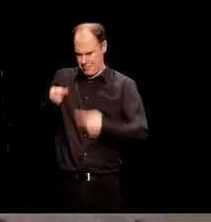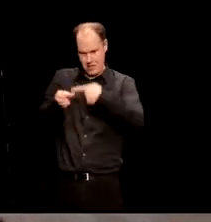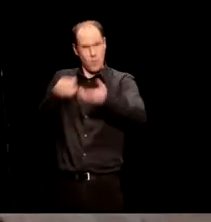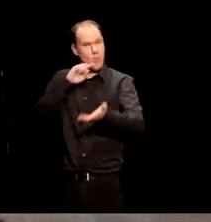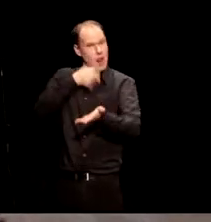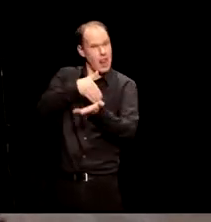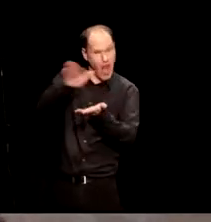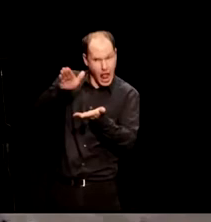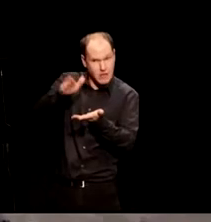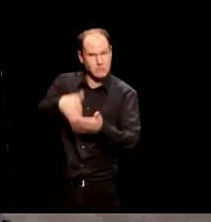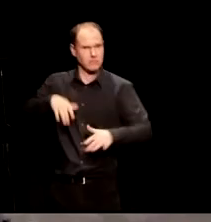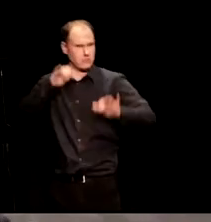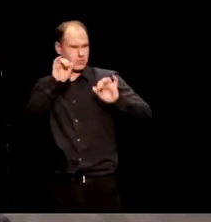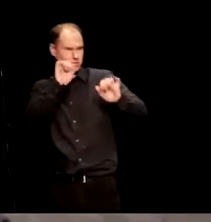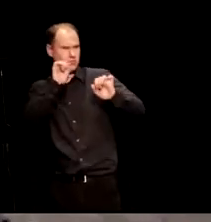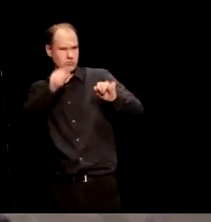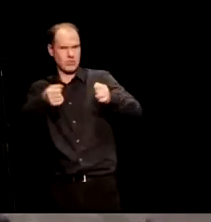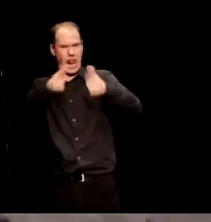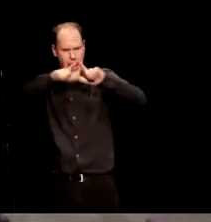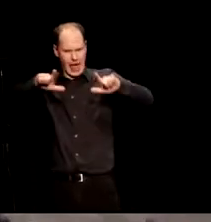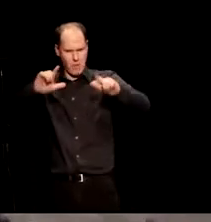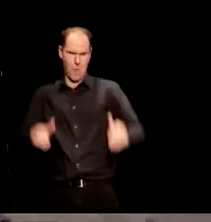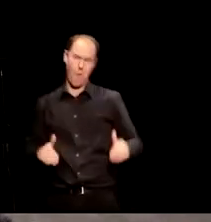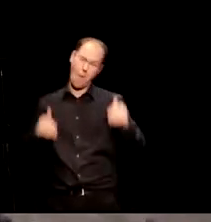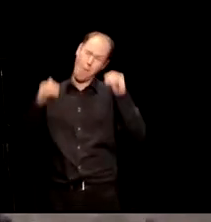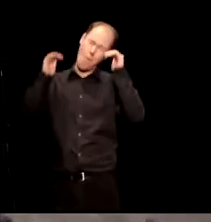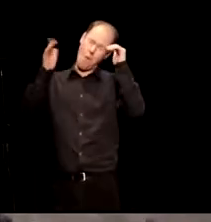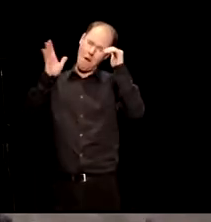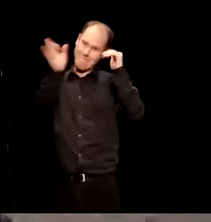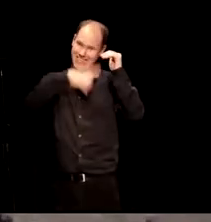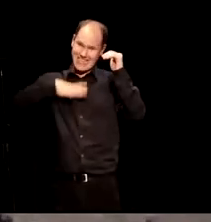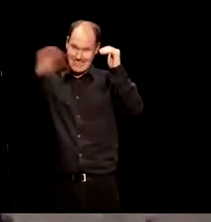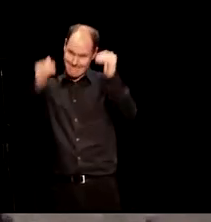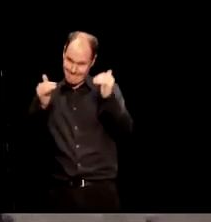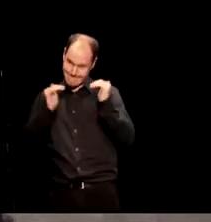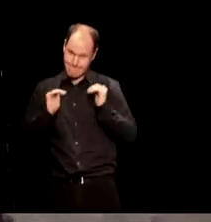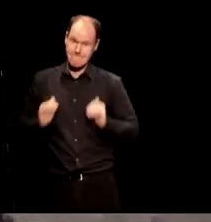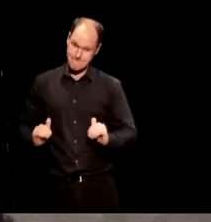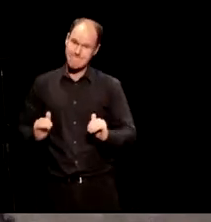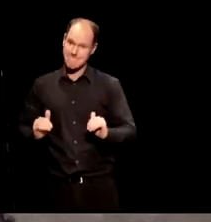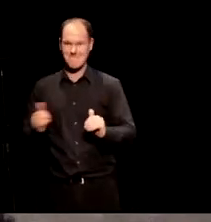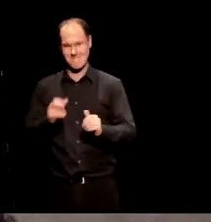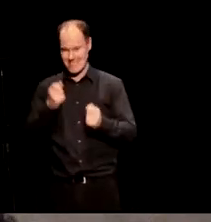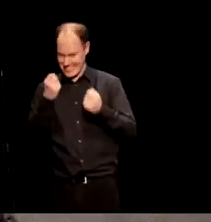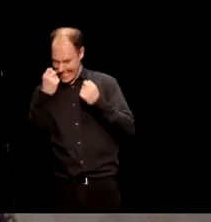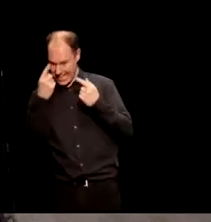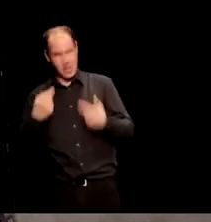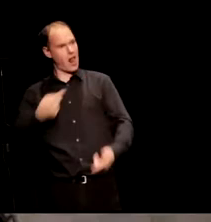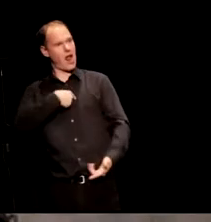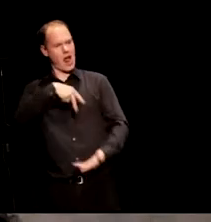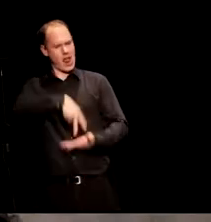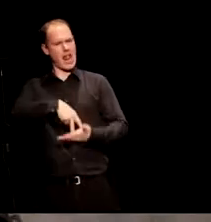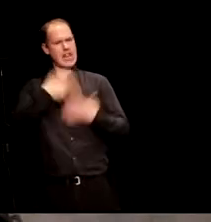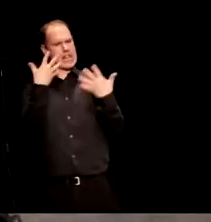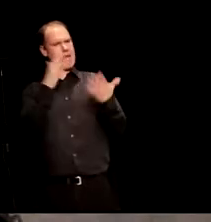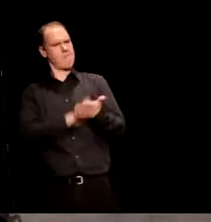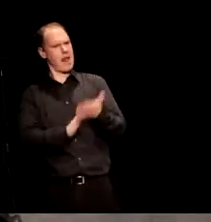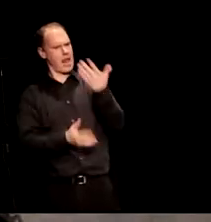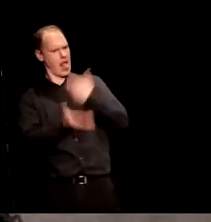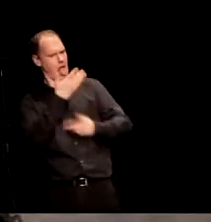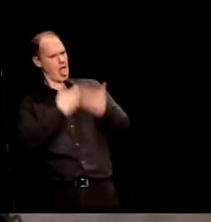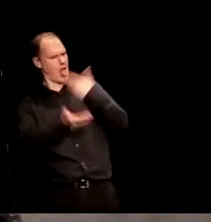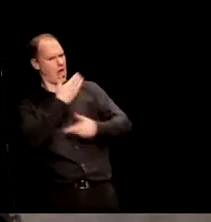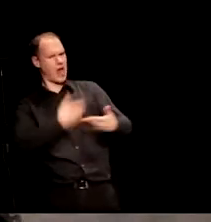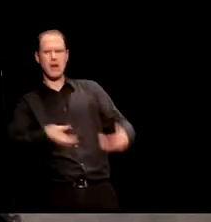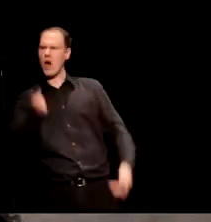crowd? You better bring your language down to the limitations of universal understanding. I've been standing here about 10 minutes and I'm still